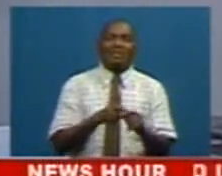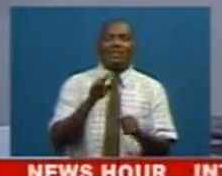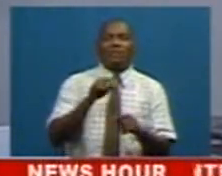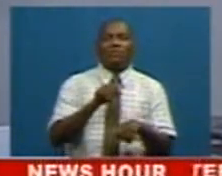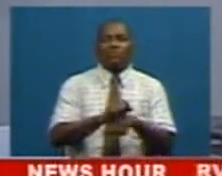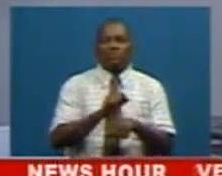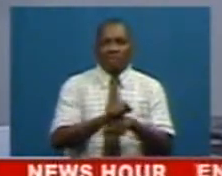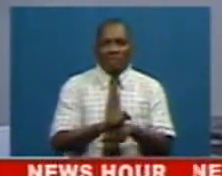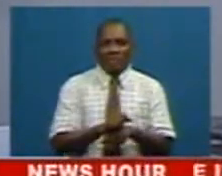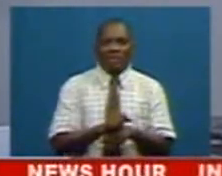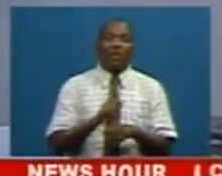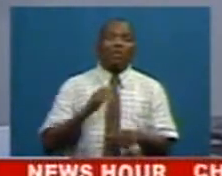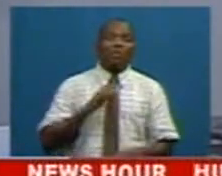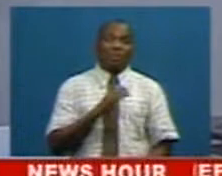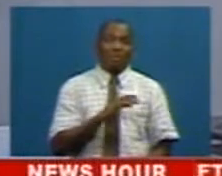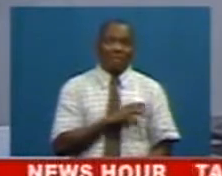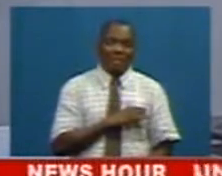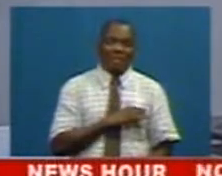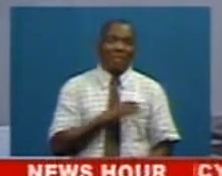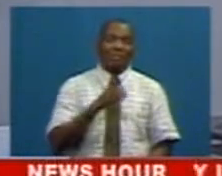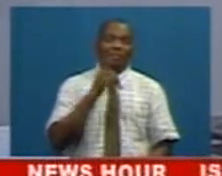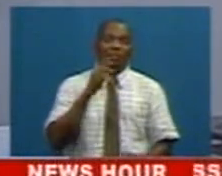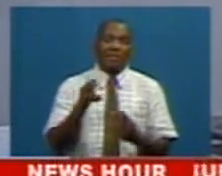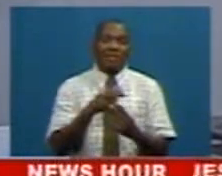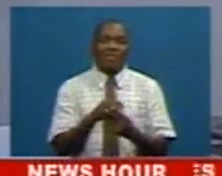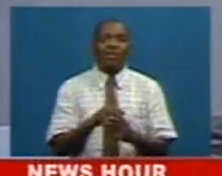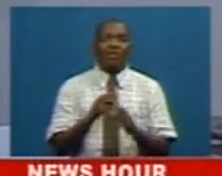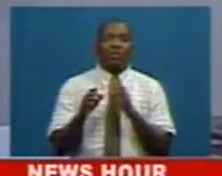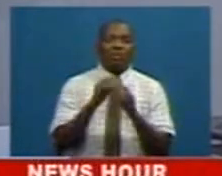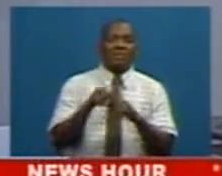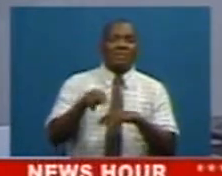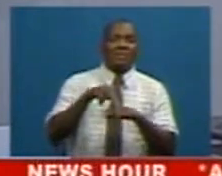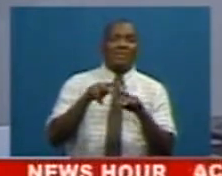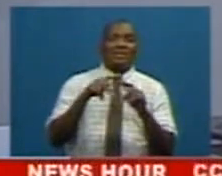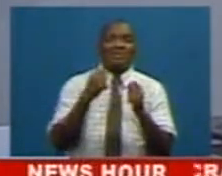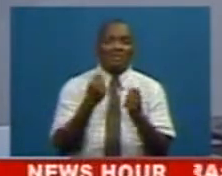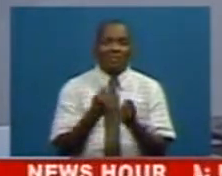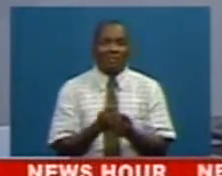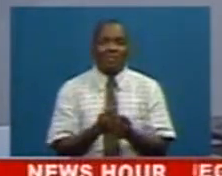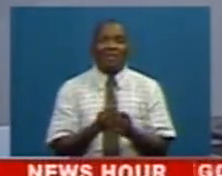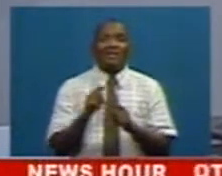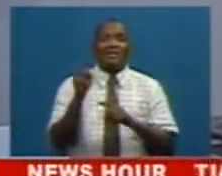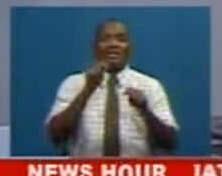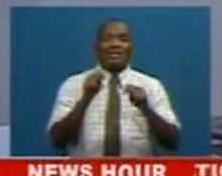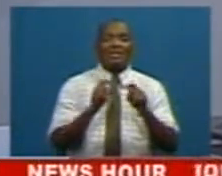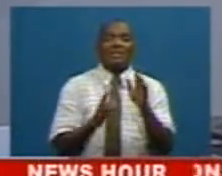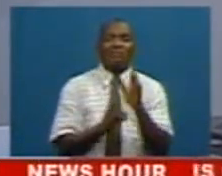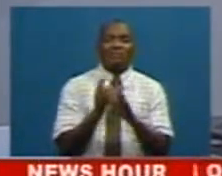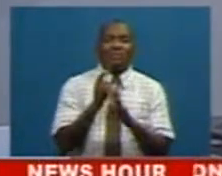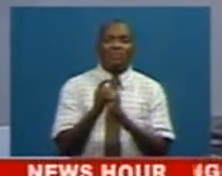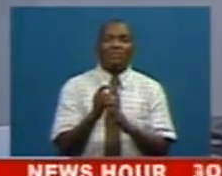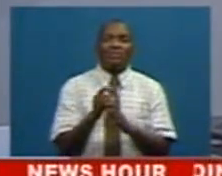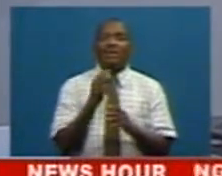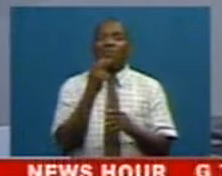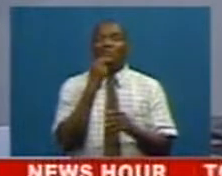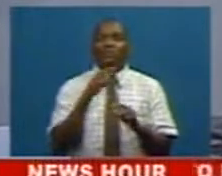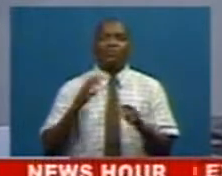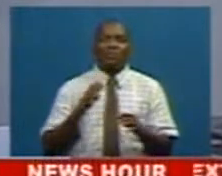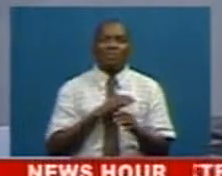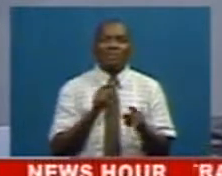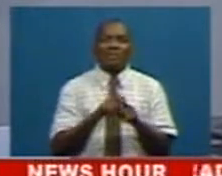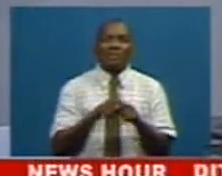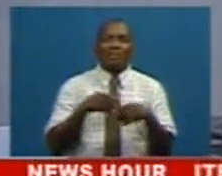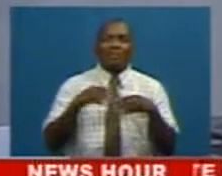mandate. The committees are domestic leagues, communications, national teams, technical and development, referees committee,